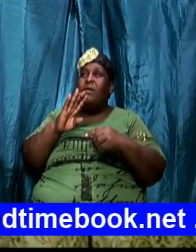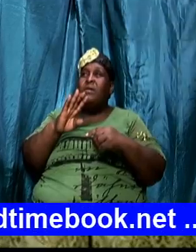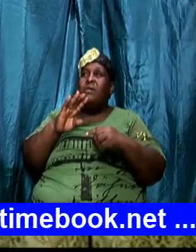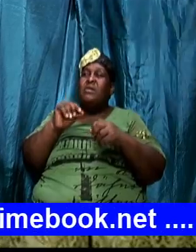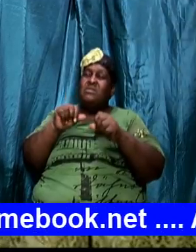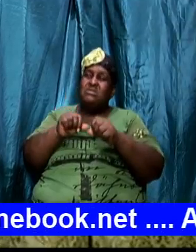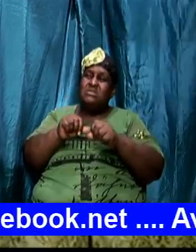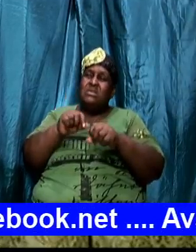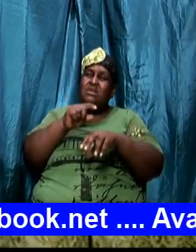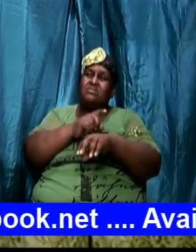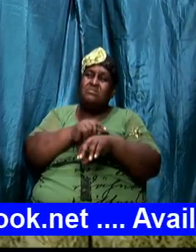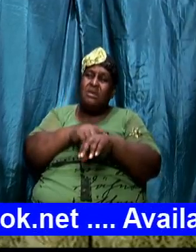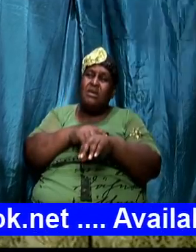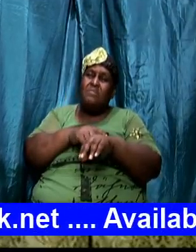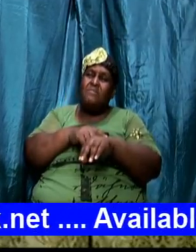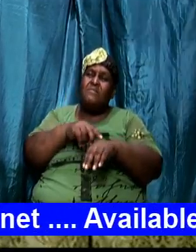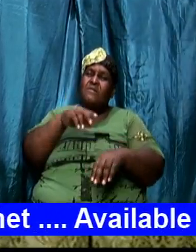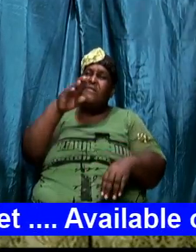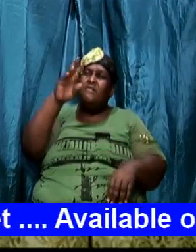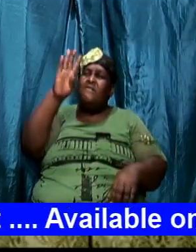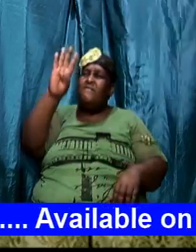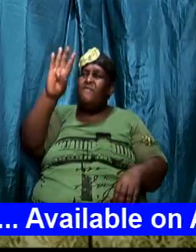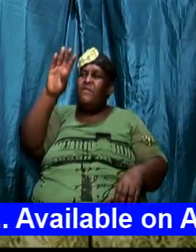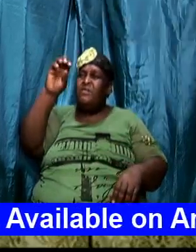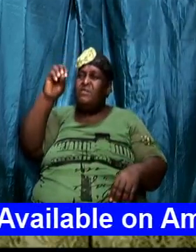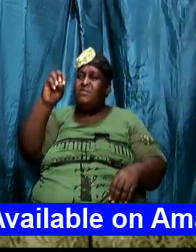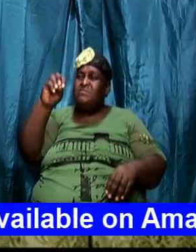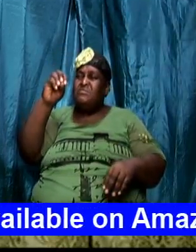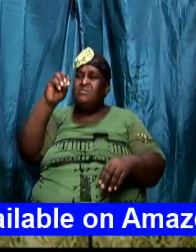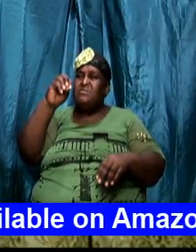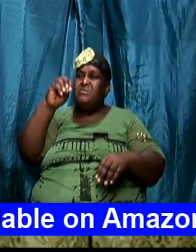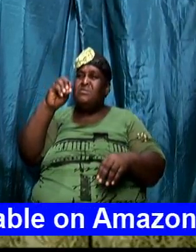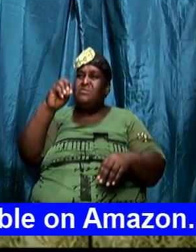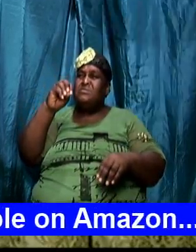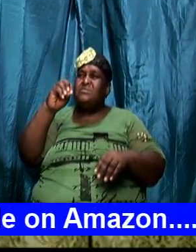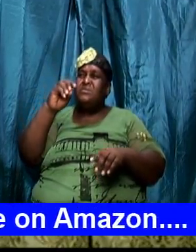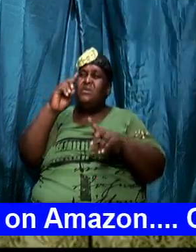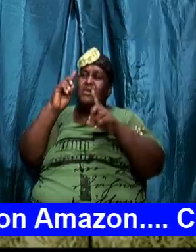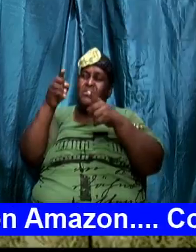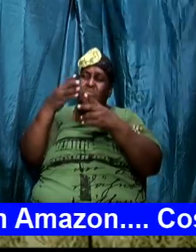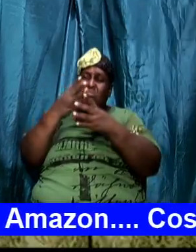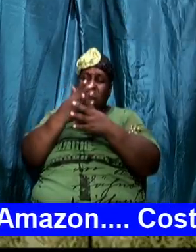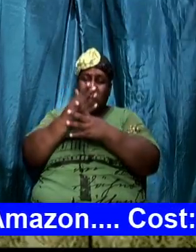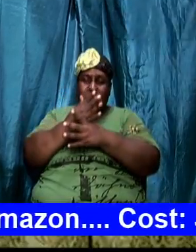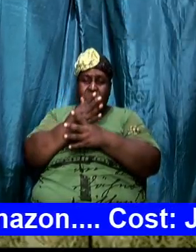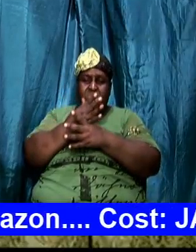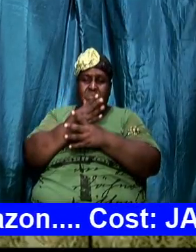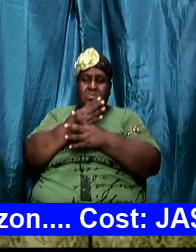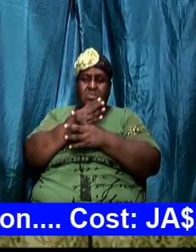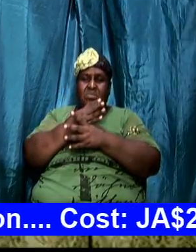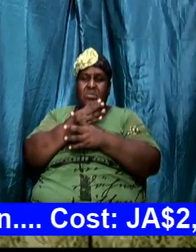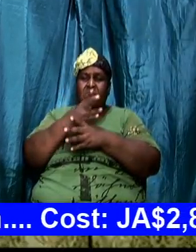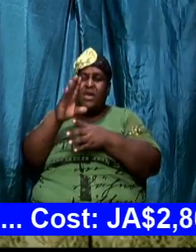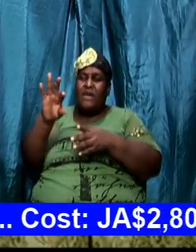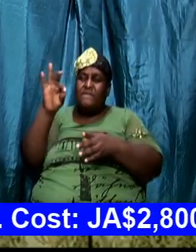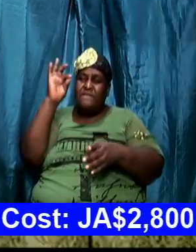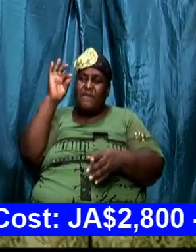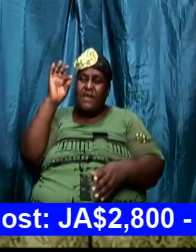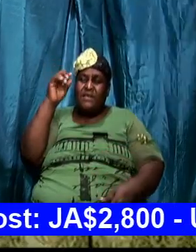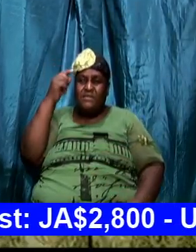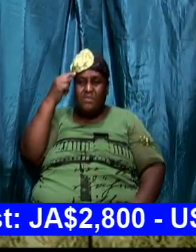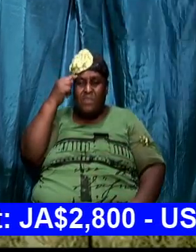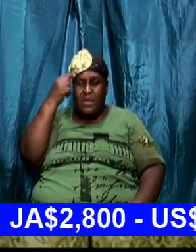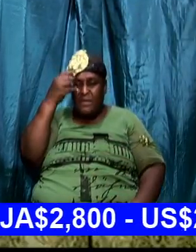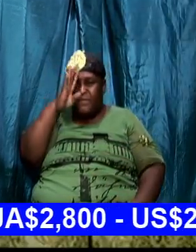spending time prostrating myself before Almighty God and going through and finding the mind